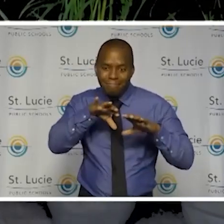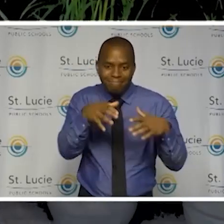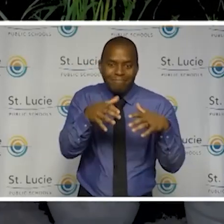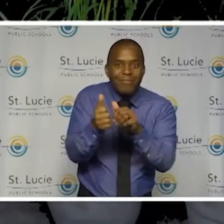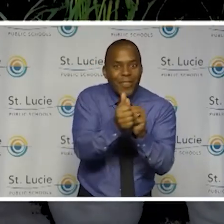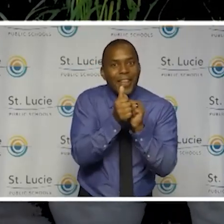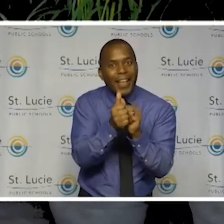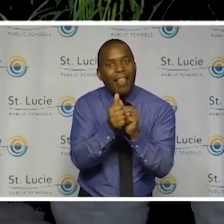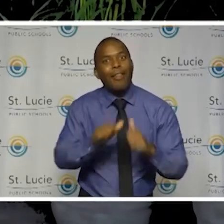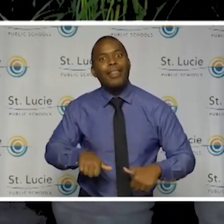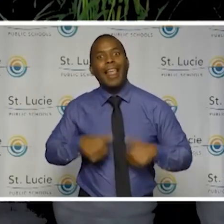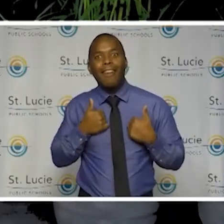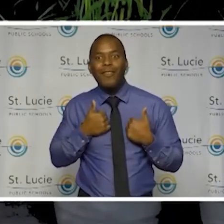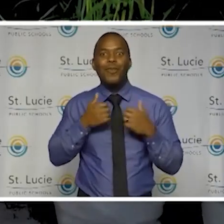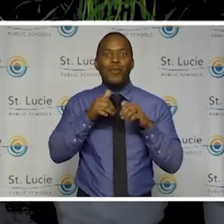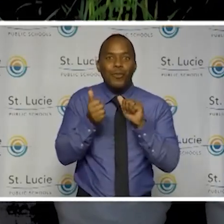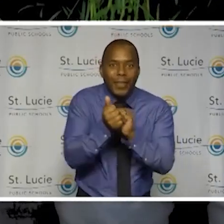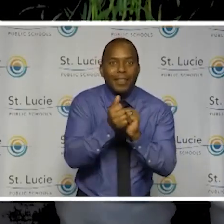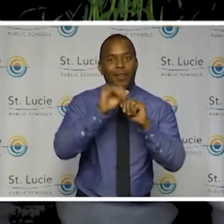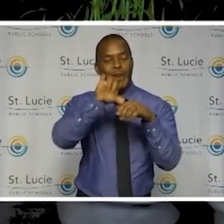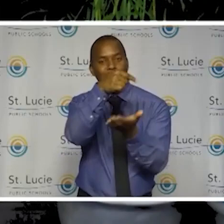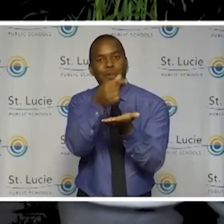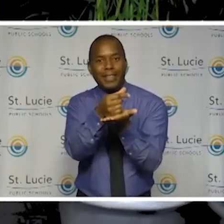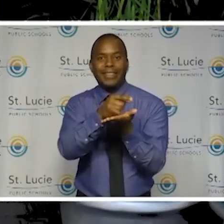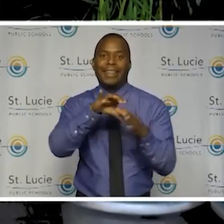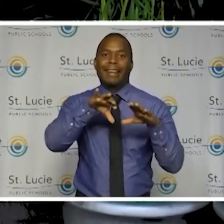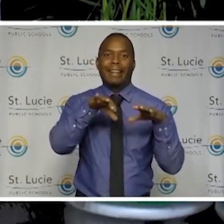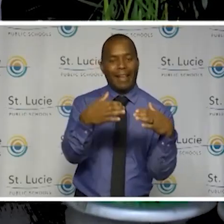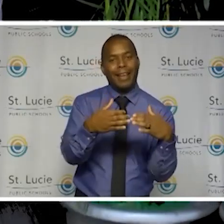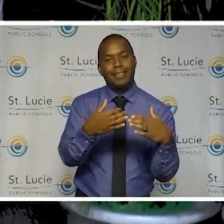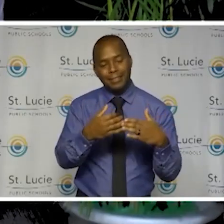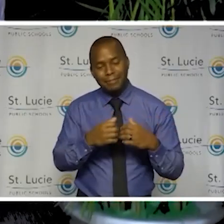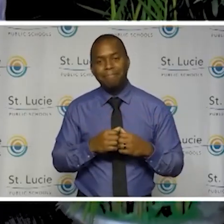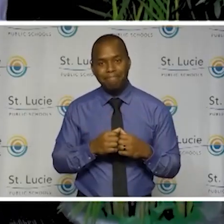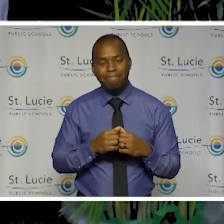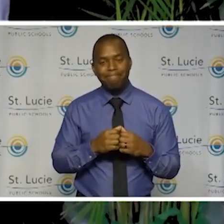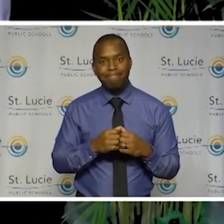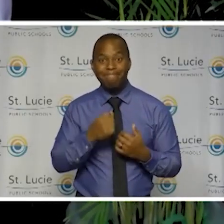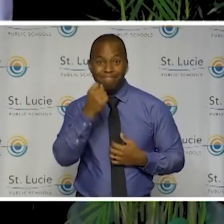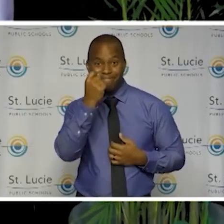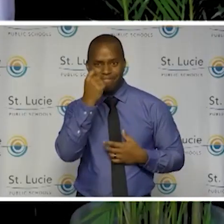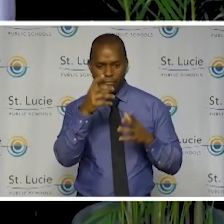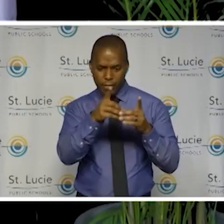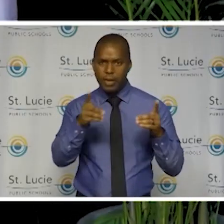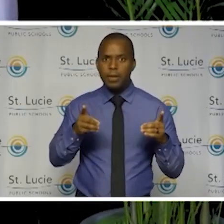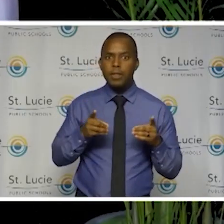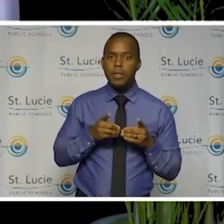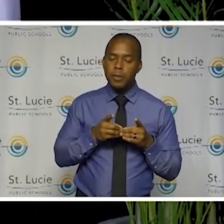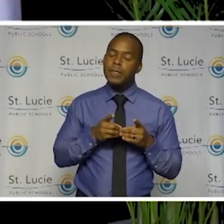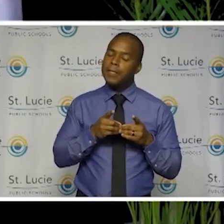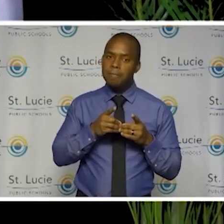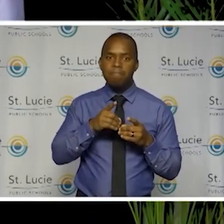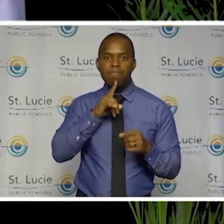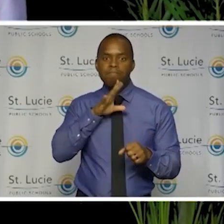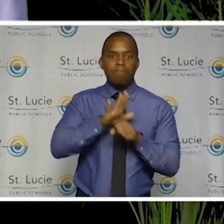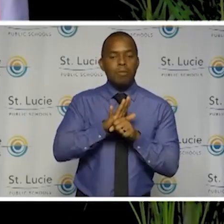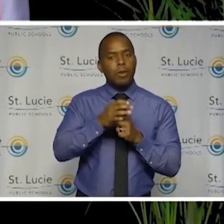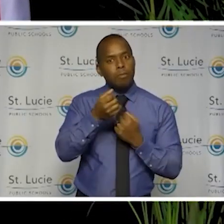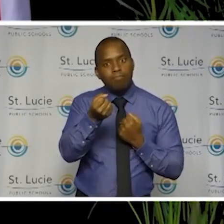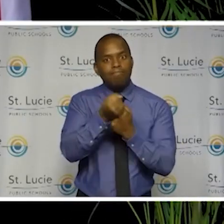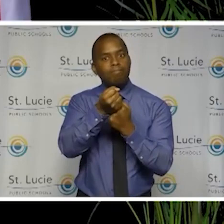live with your graduating class in one venue. The district remains committed to having a graduation